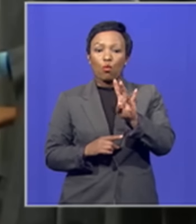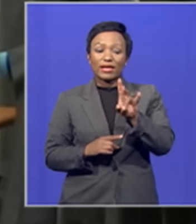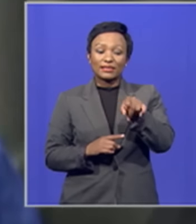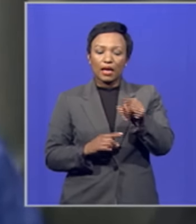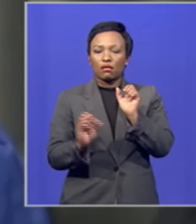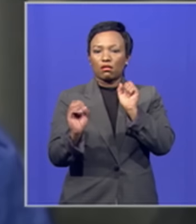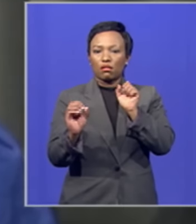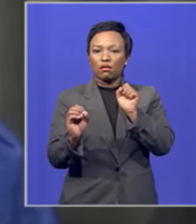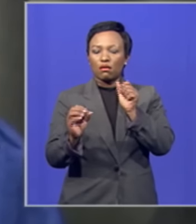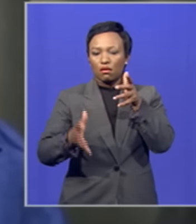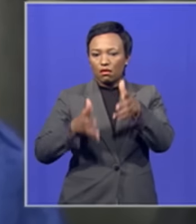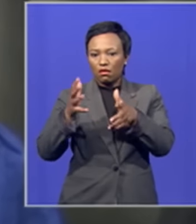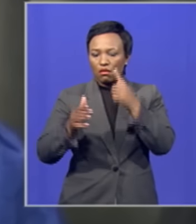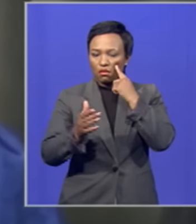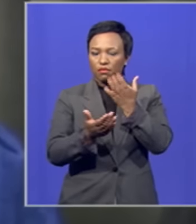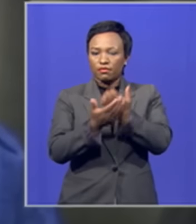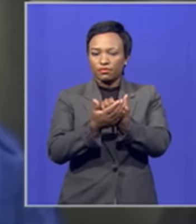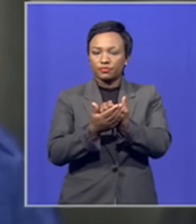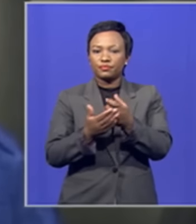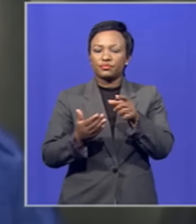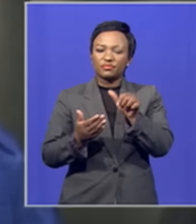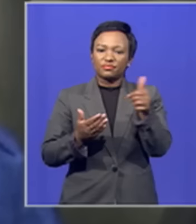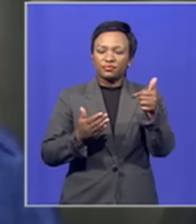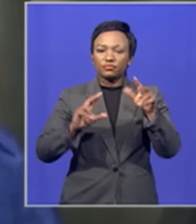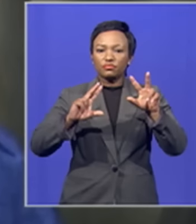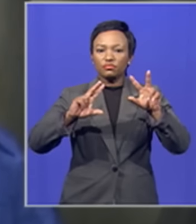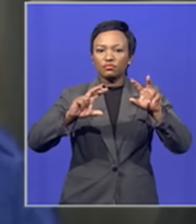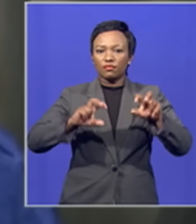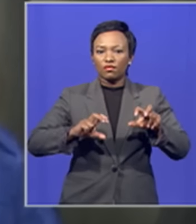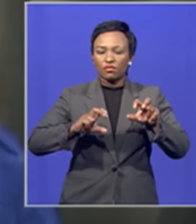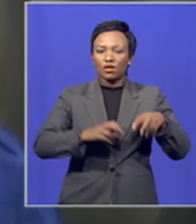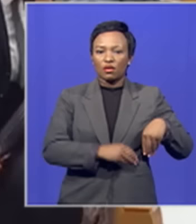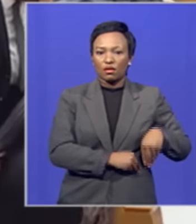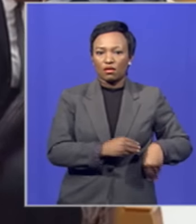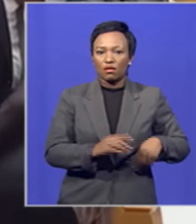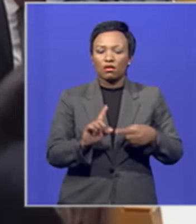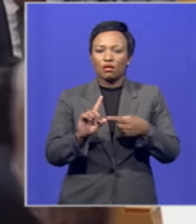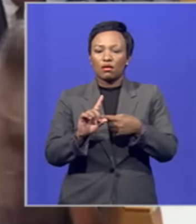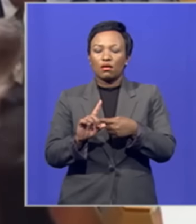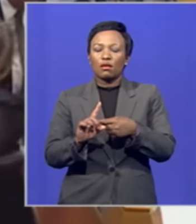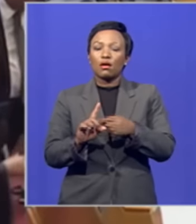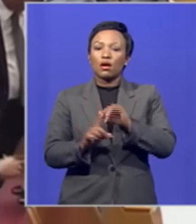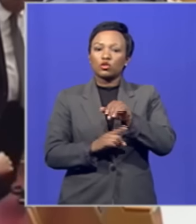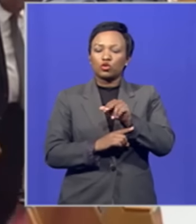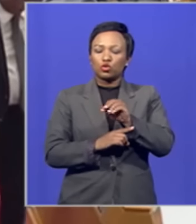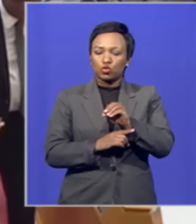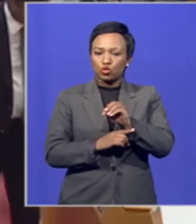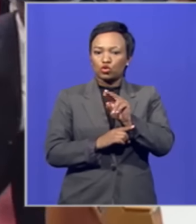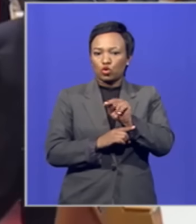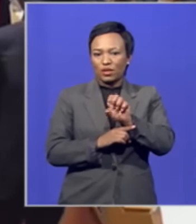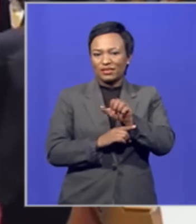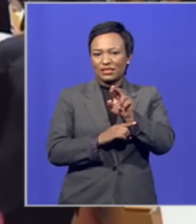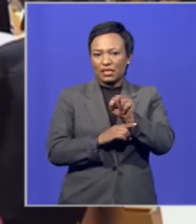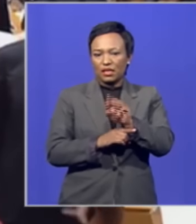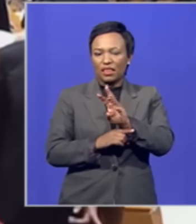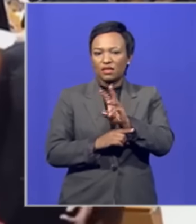ya lephata la dipatlisiso tse di kgatlhanong le bonweenwee Advocate Andrea Johnson ka la bone le la botlhano.